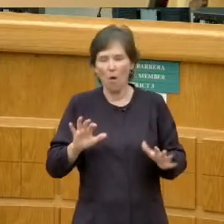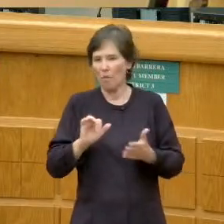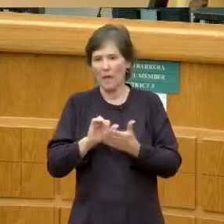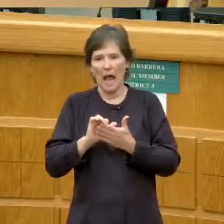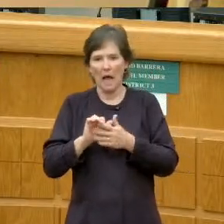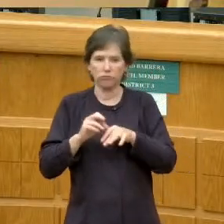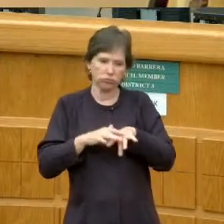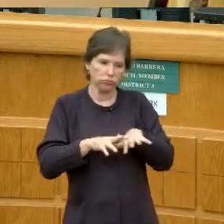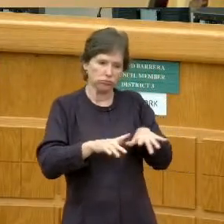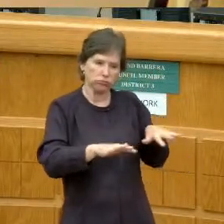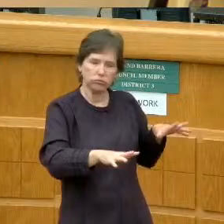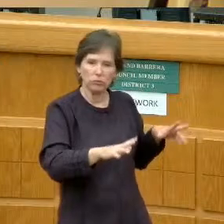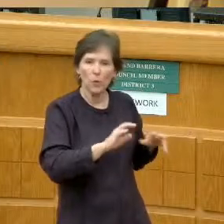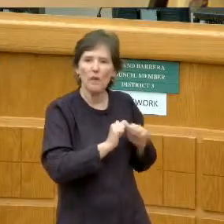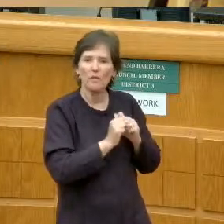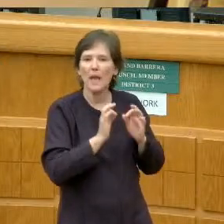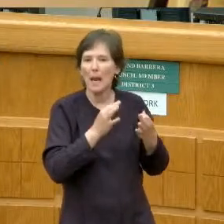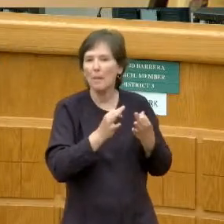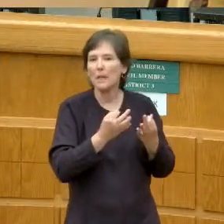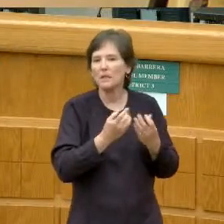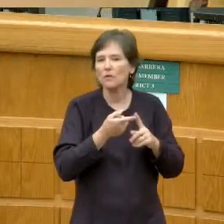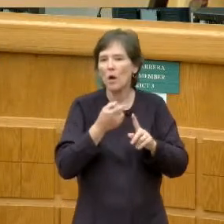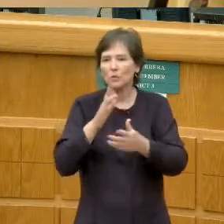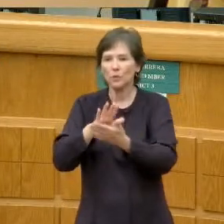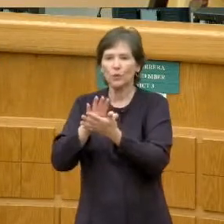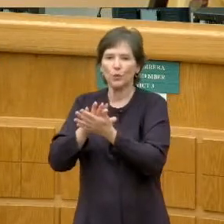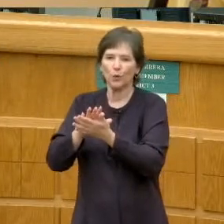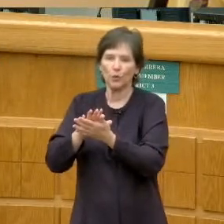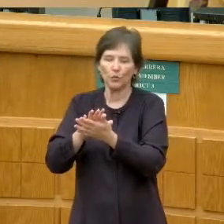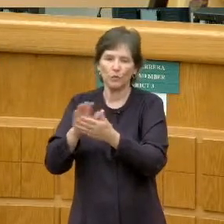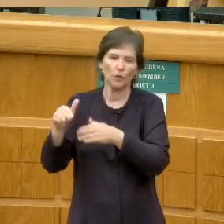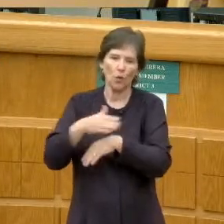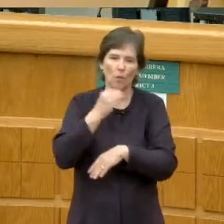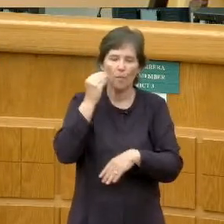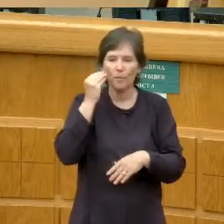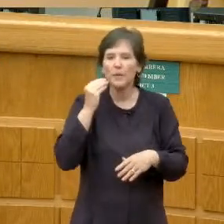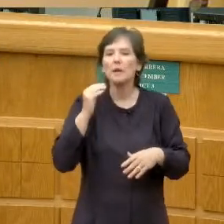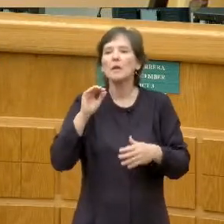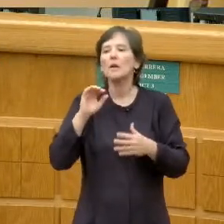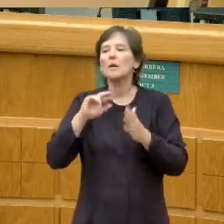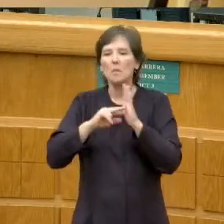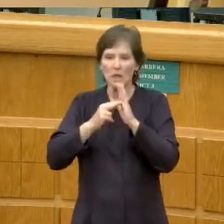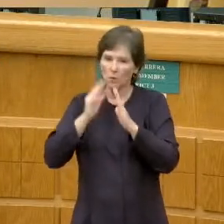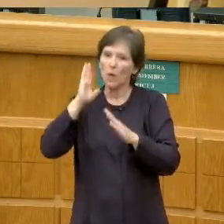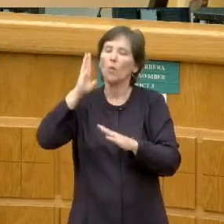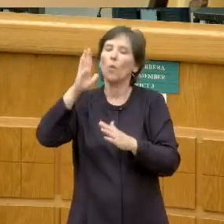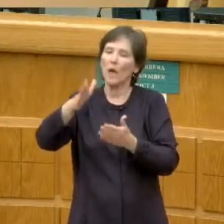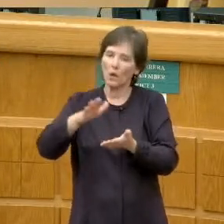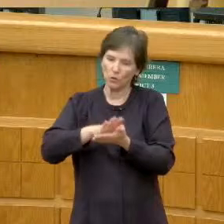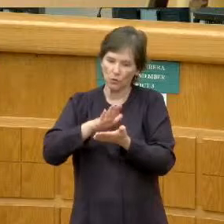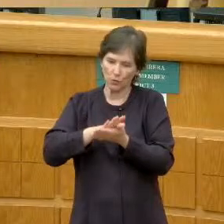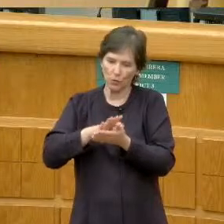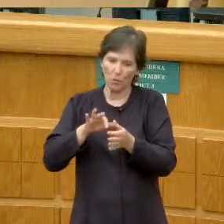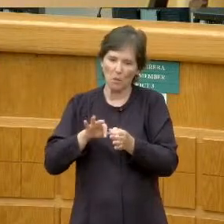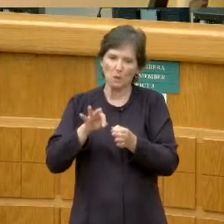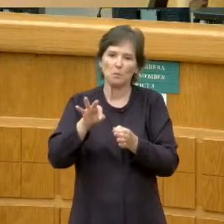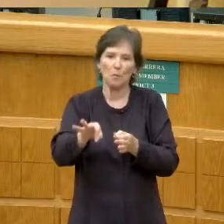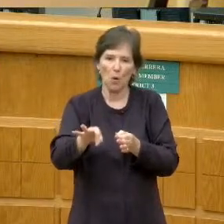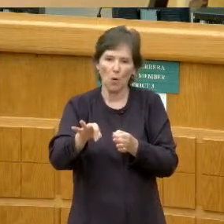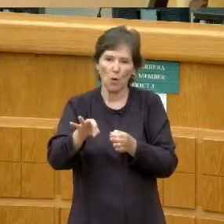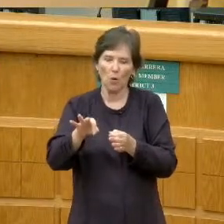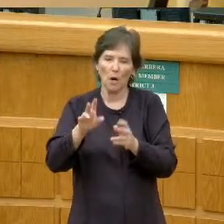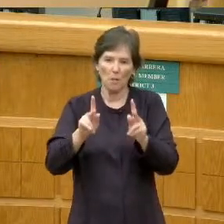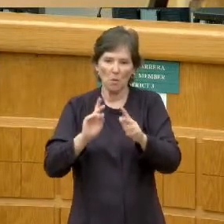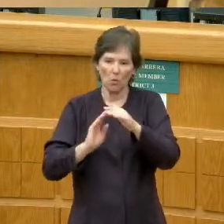delay face-to-face instruction until after Labor Day. Due to the current climate, plus also the increased number